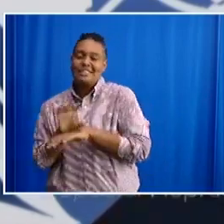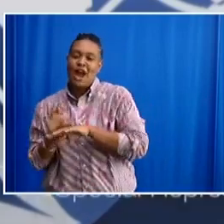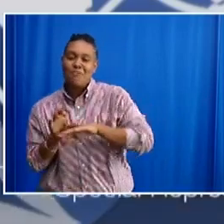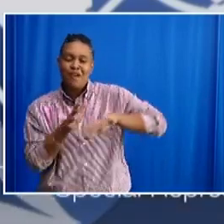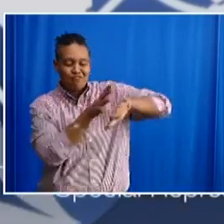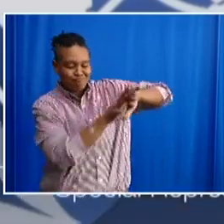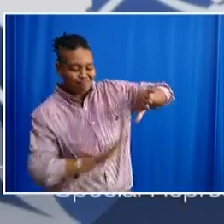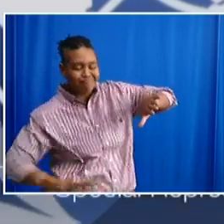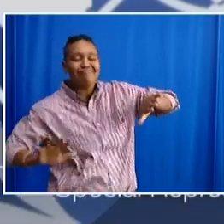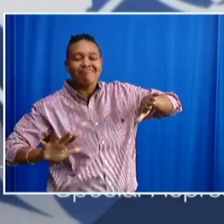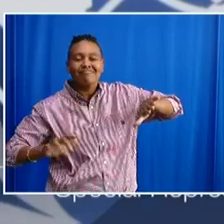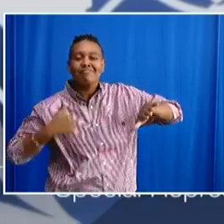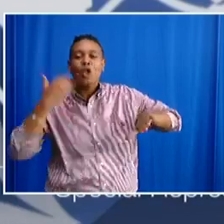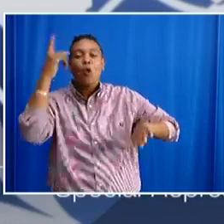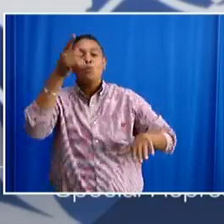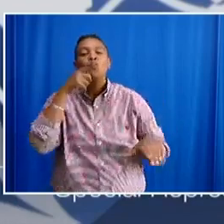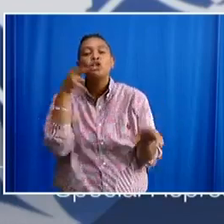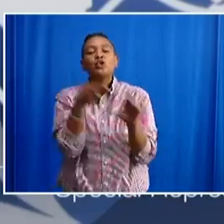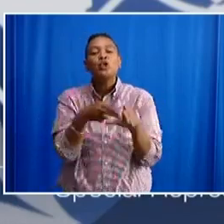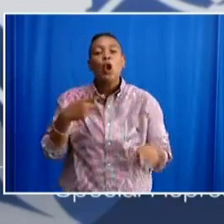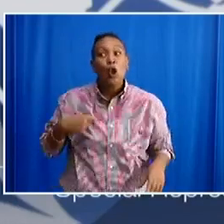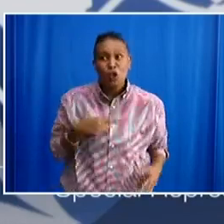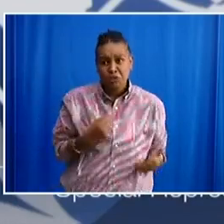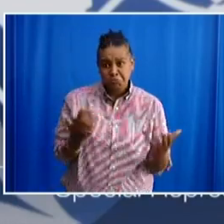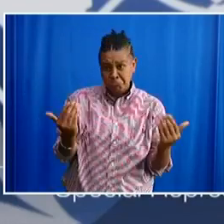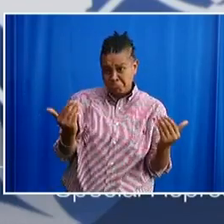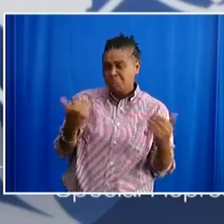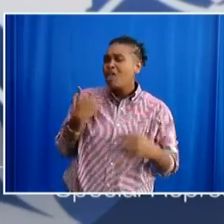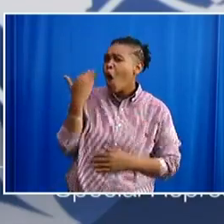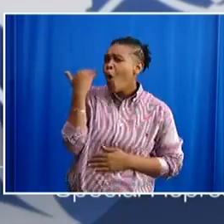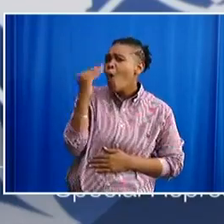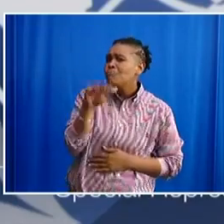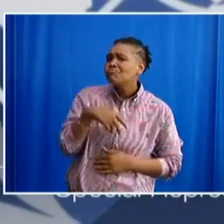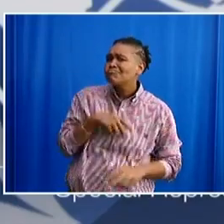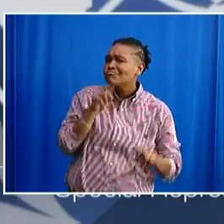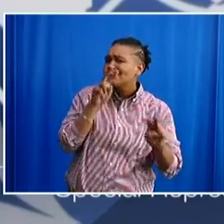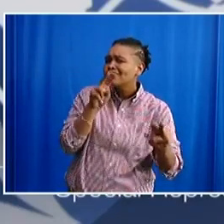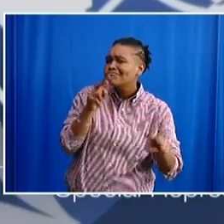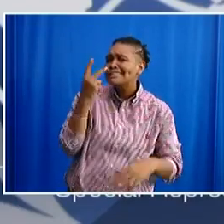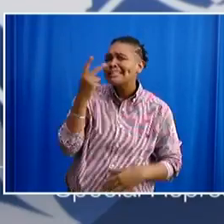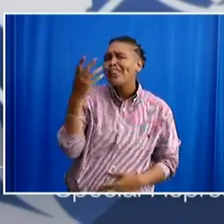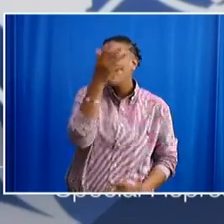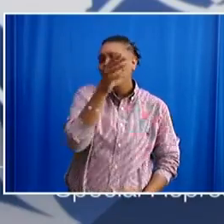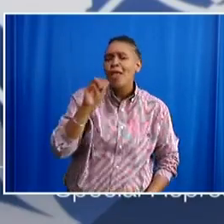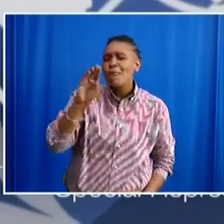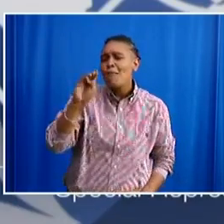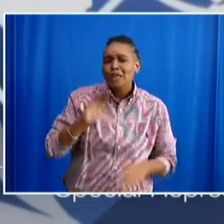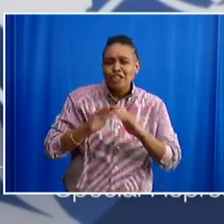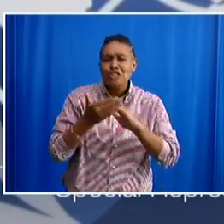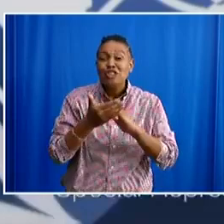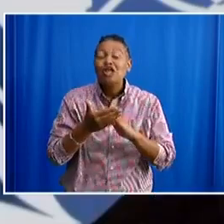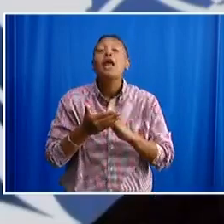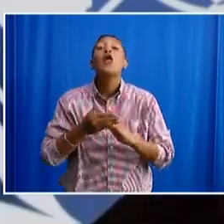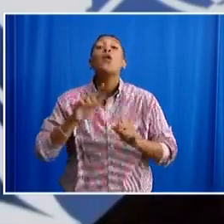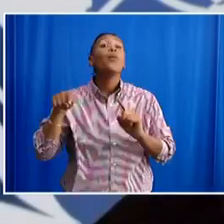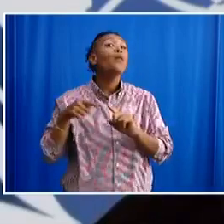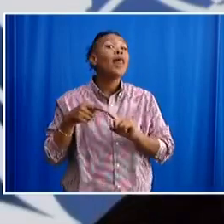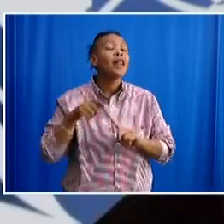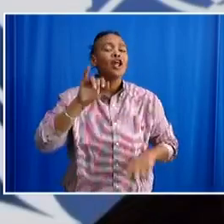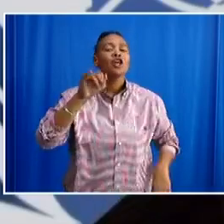hope you will be able to join us, and I look forward to seeing you in Montego Bay, Jamaica in